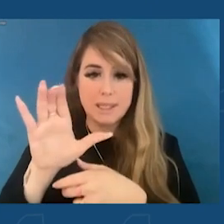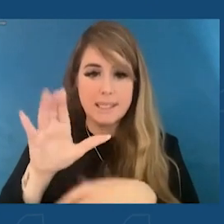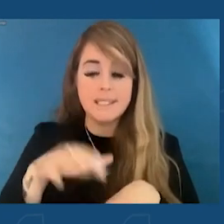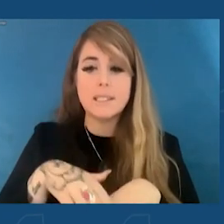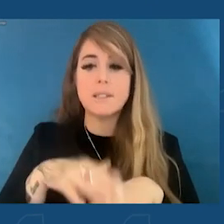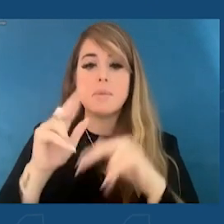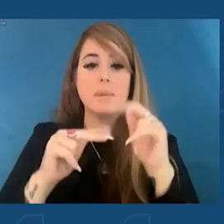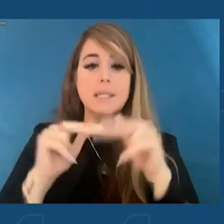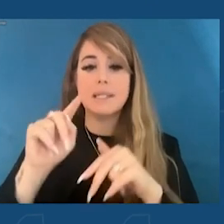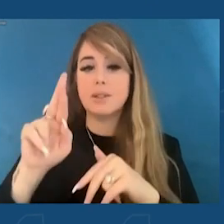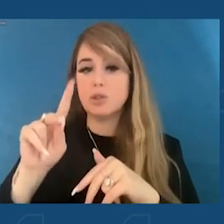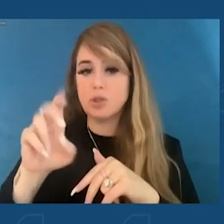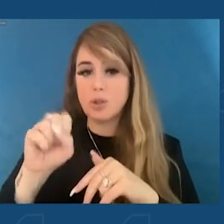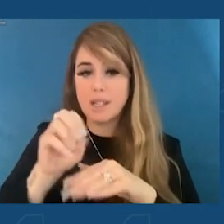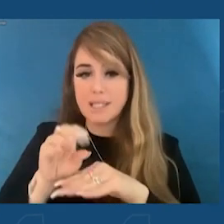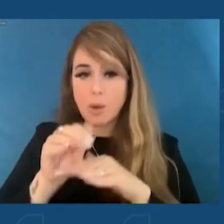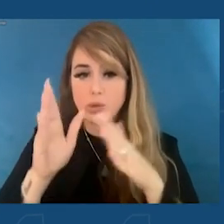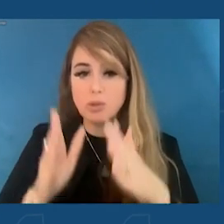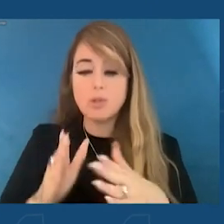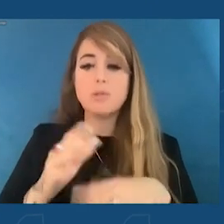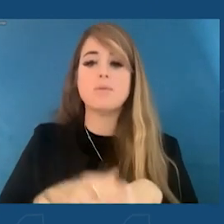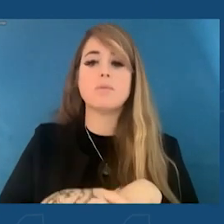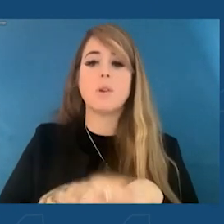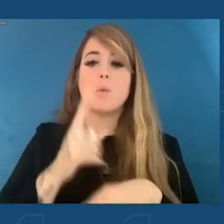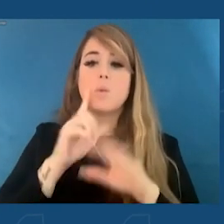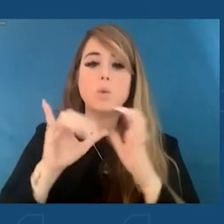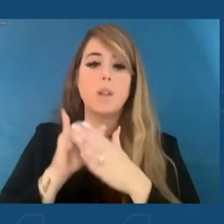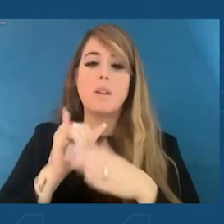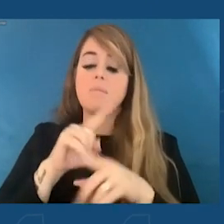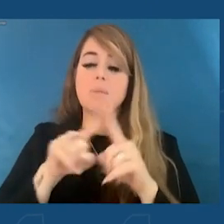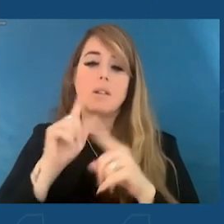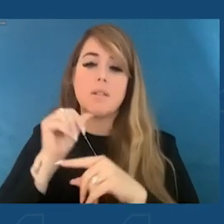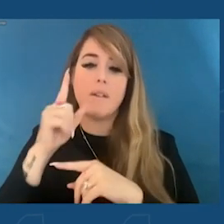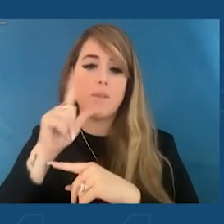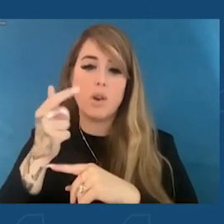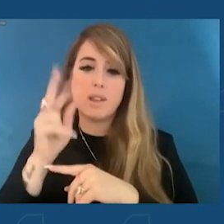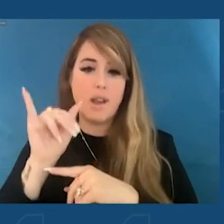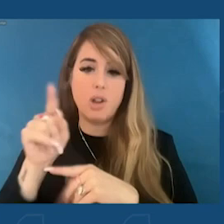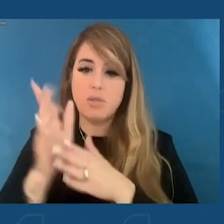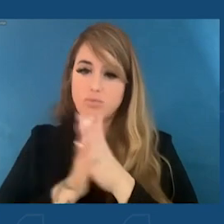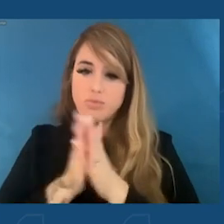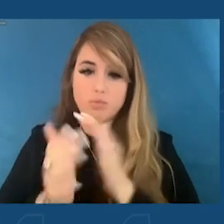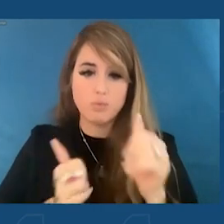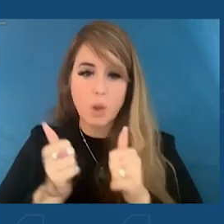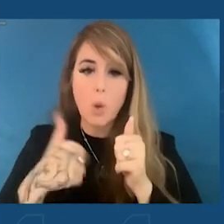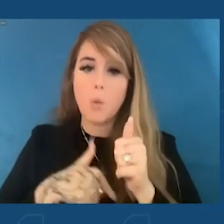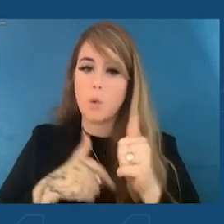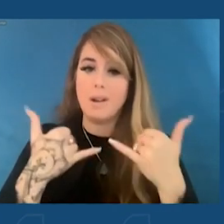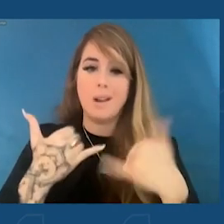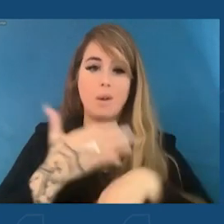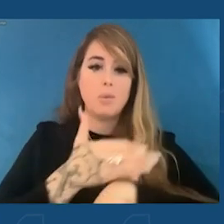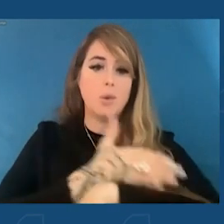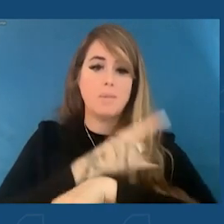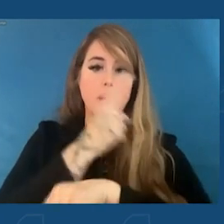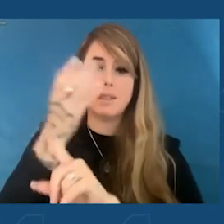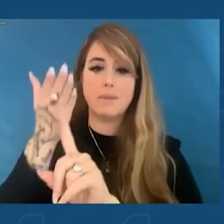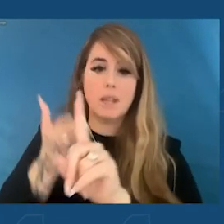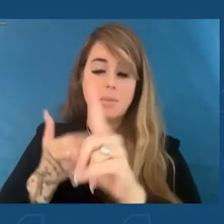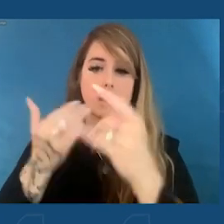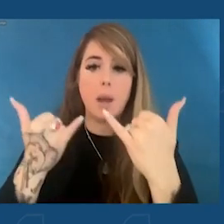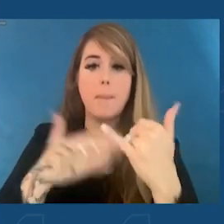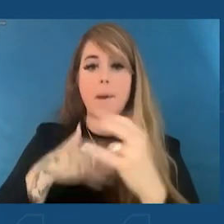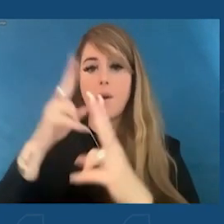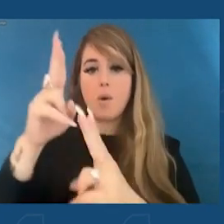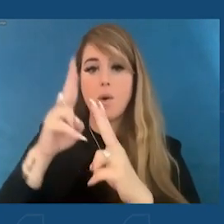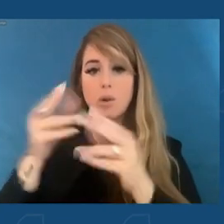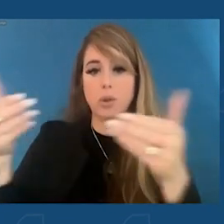would be daunting for most people, but not for Gary. He's taken the challenge head on, and we are a better movement because of it. So it is my honor and privilege to introduce